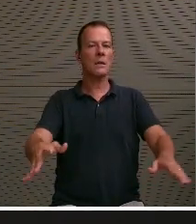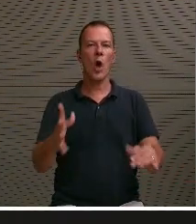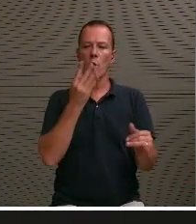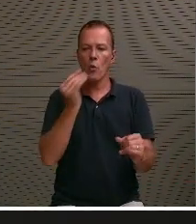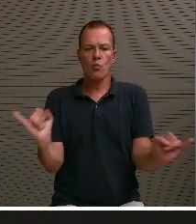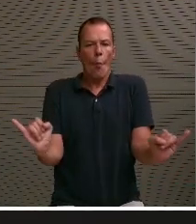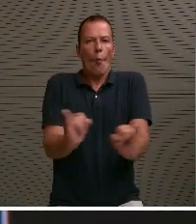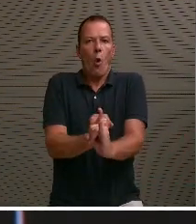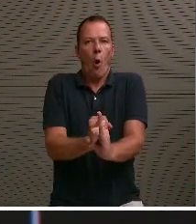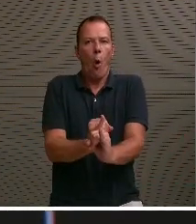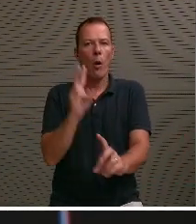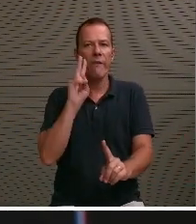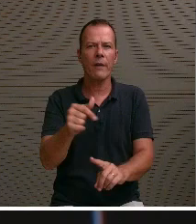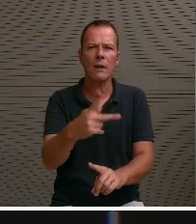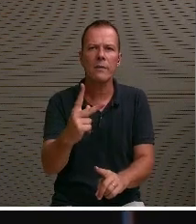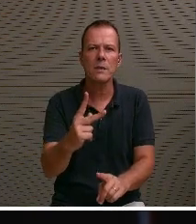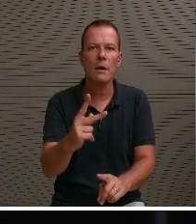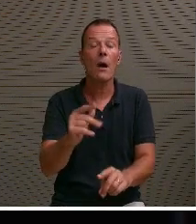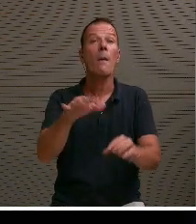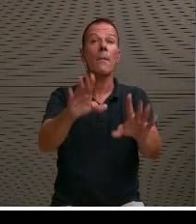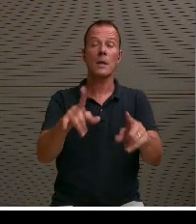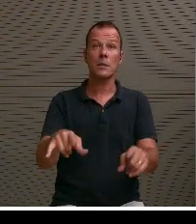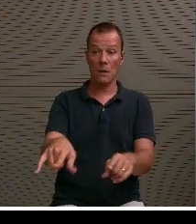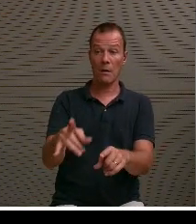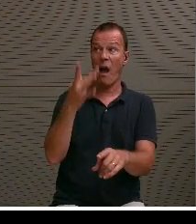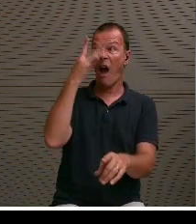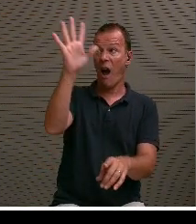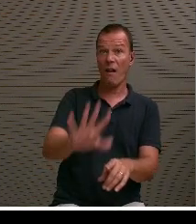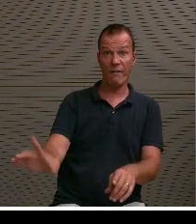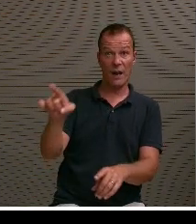in the sub-Saharan Africa,